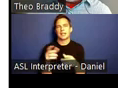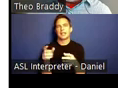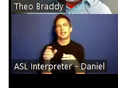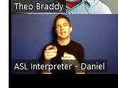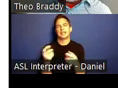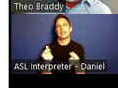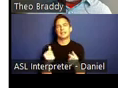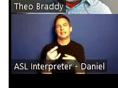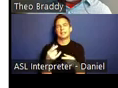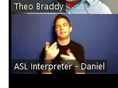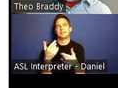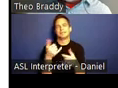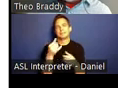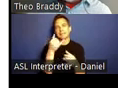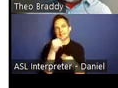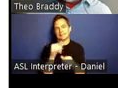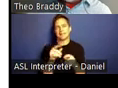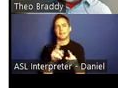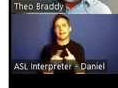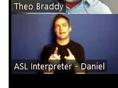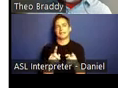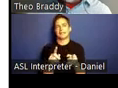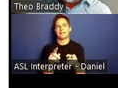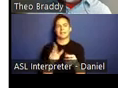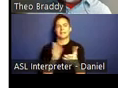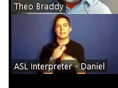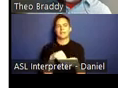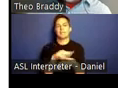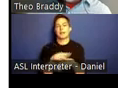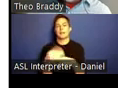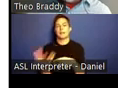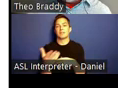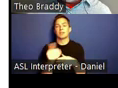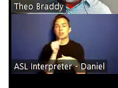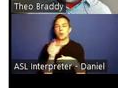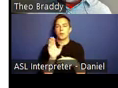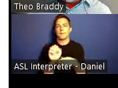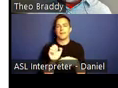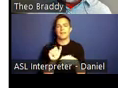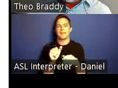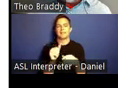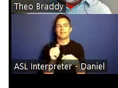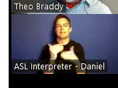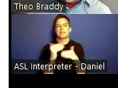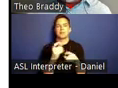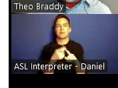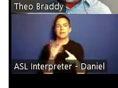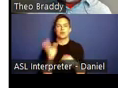that the advice would have been, don't be deterred from your